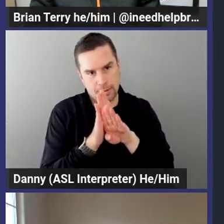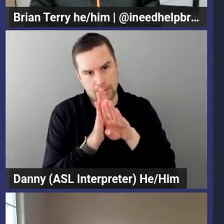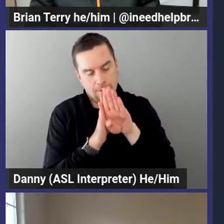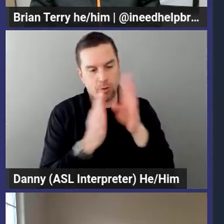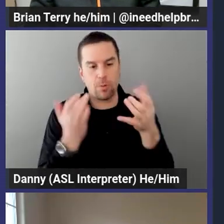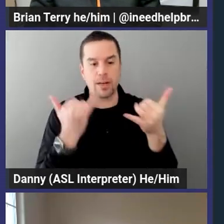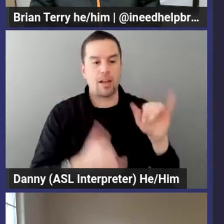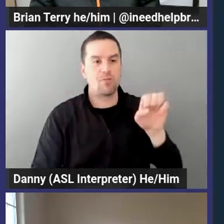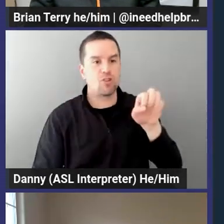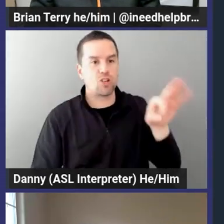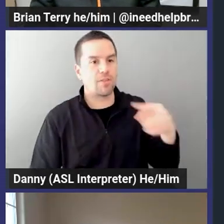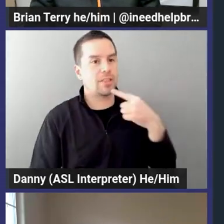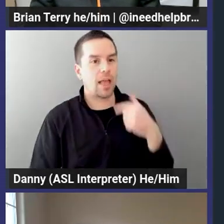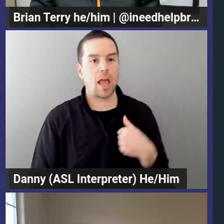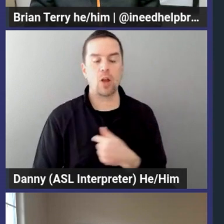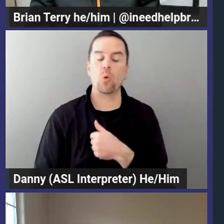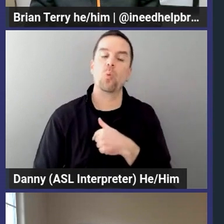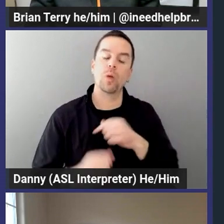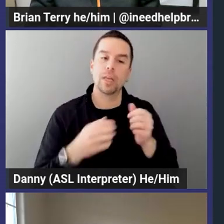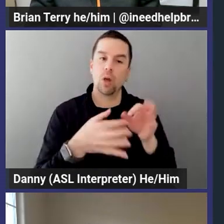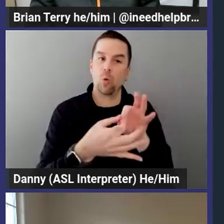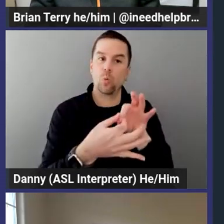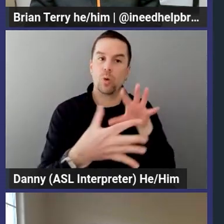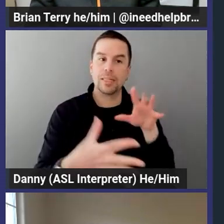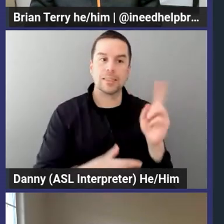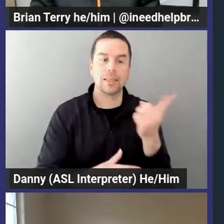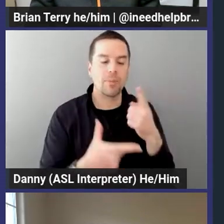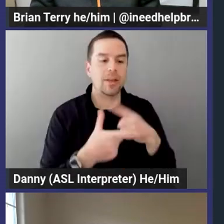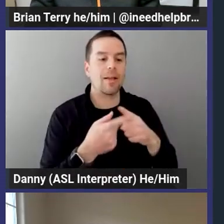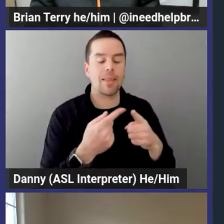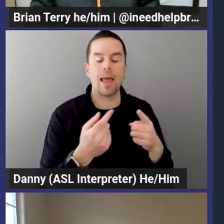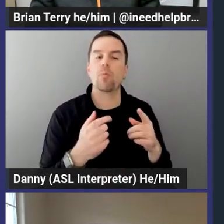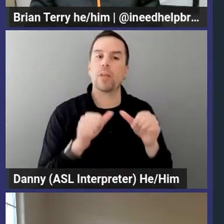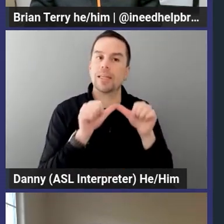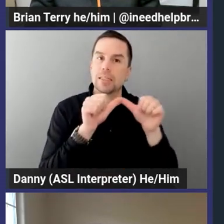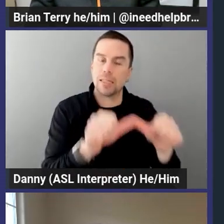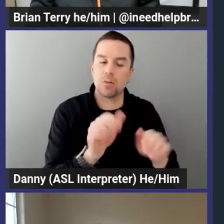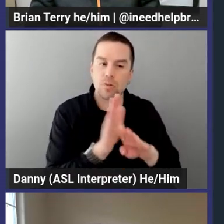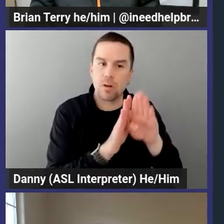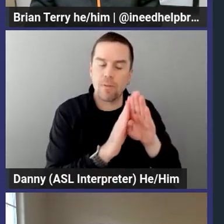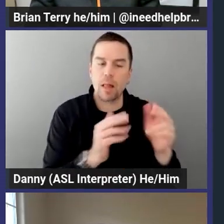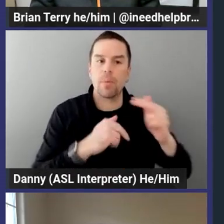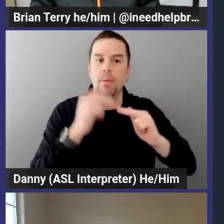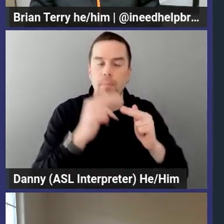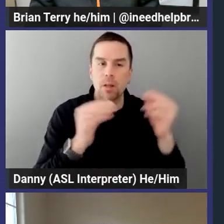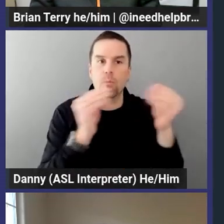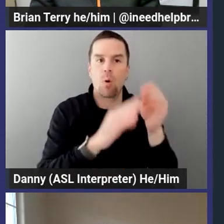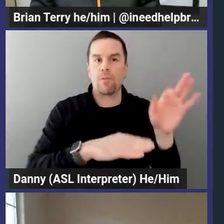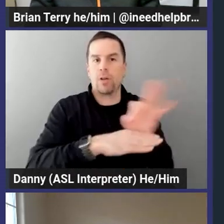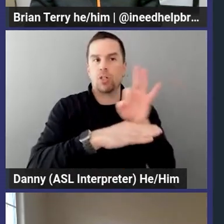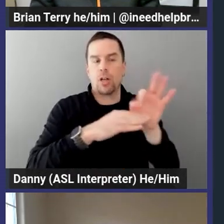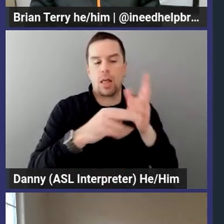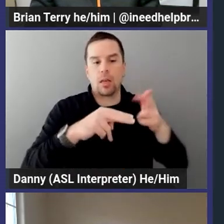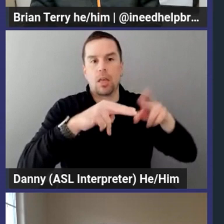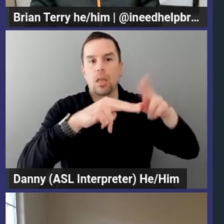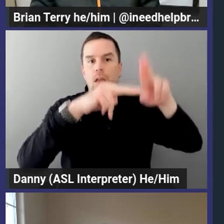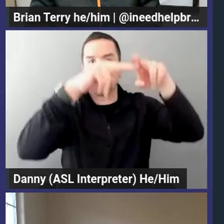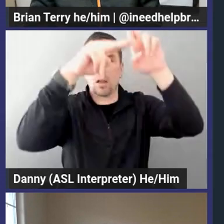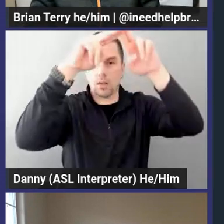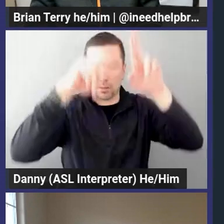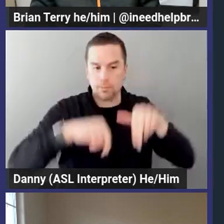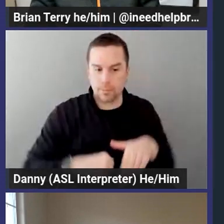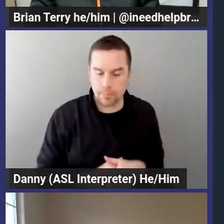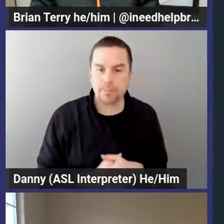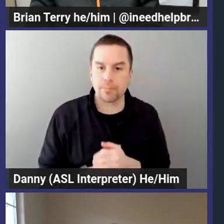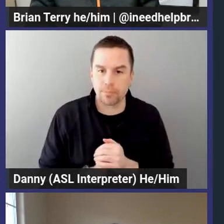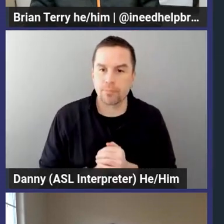something and then we incrementally develop on top of it. So the order management capability is something that we are will be bringing.